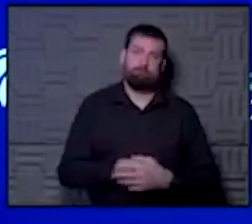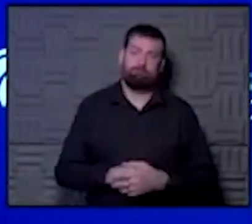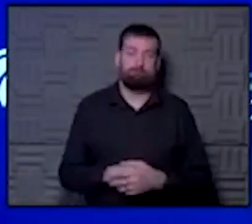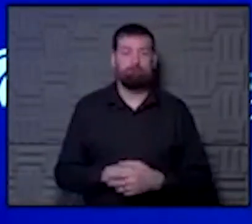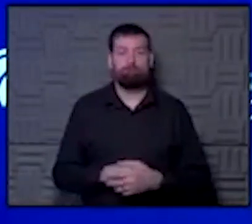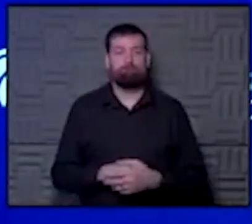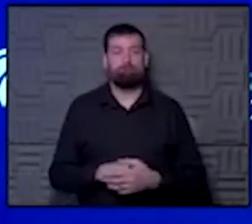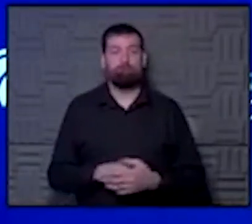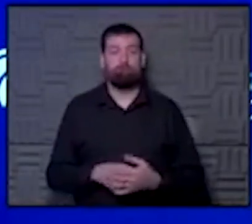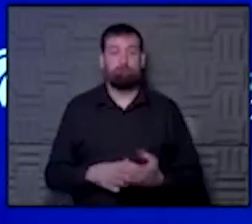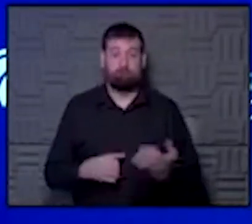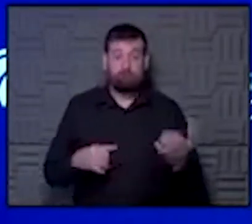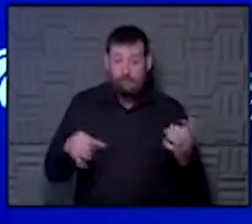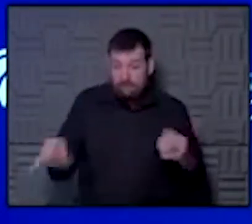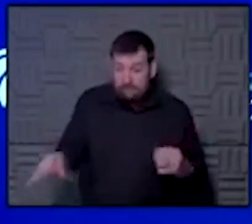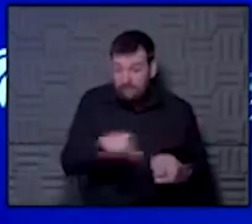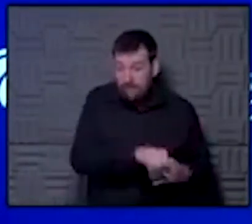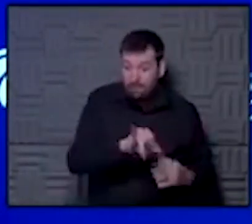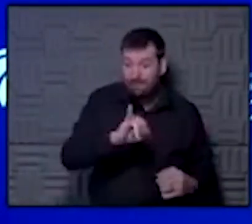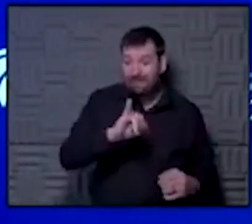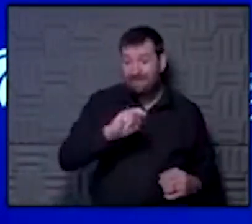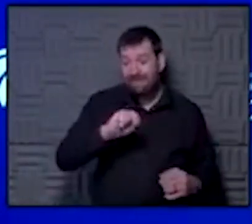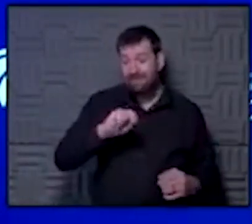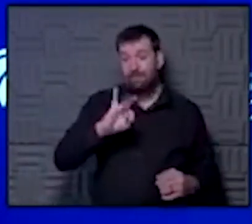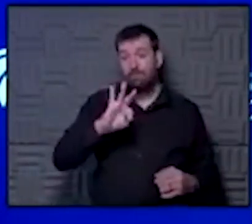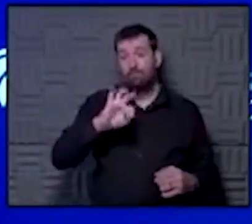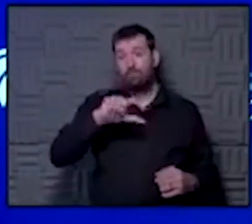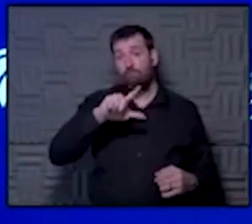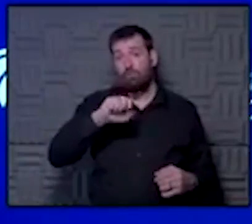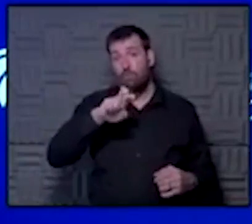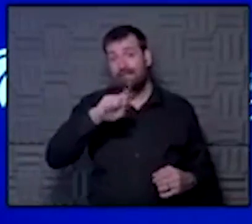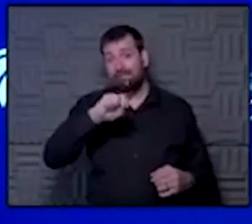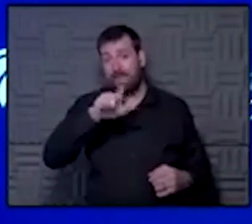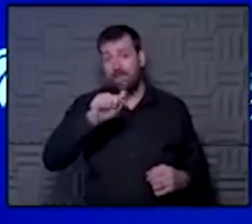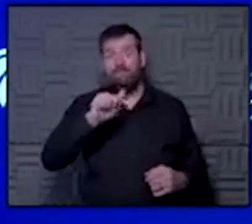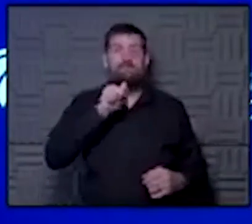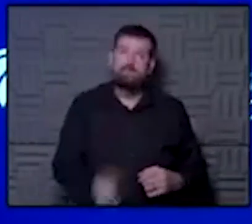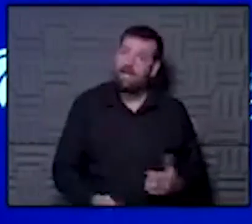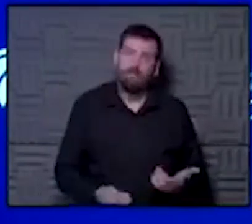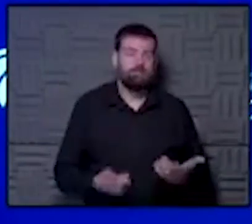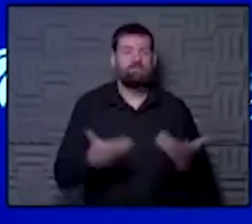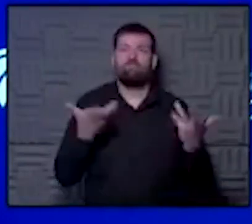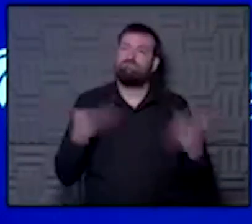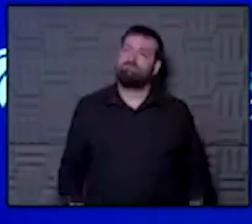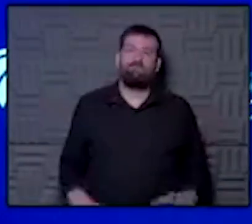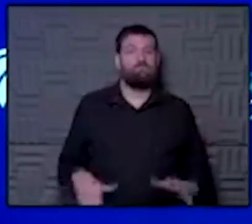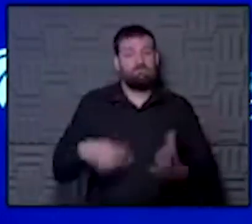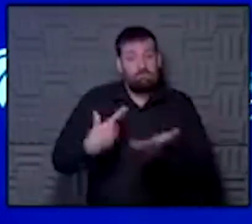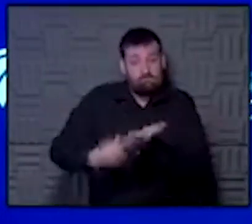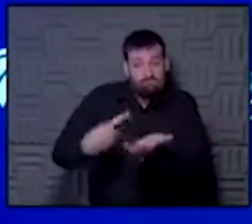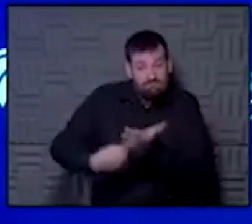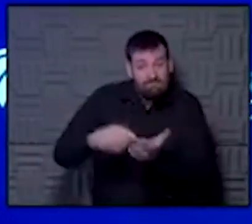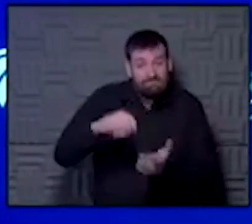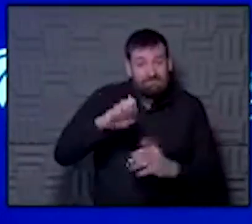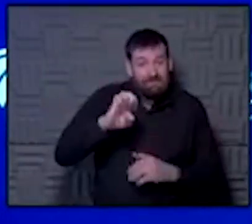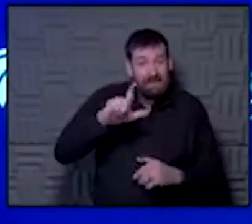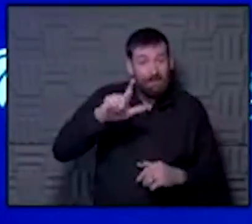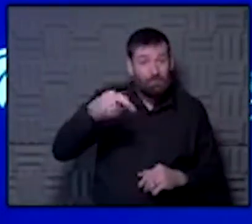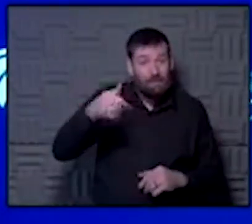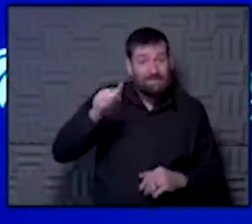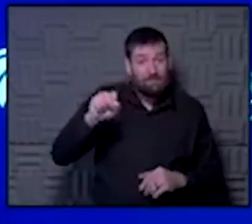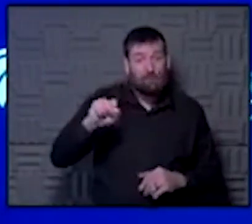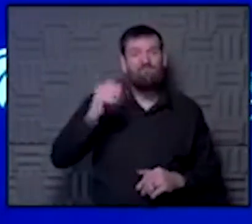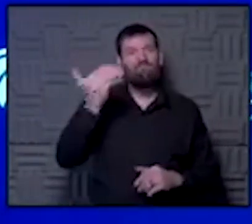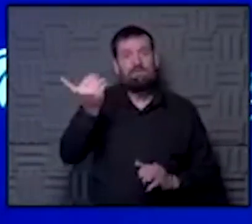the question that is this influenza, you got to get over that question, folks. It is not influenza. And just go down and ask the people in El Paso. 15,000